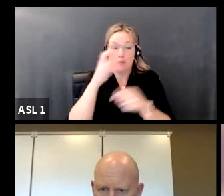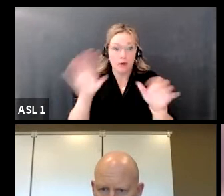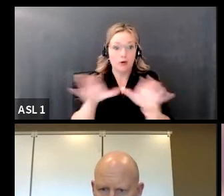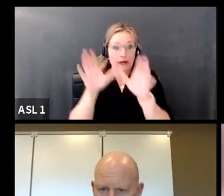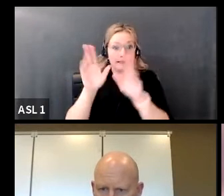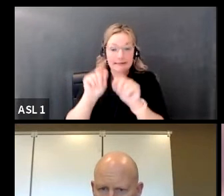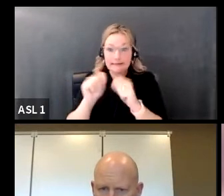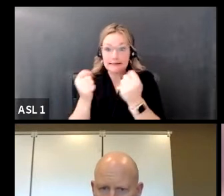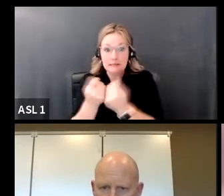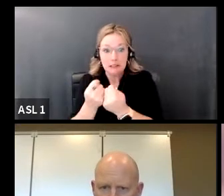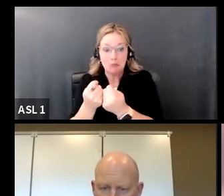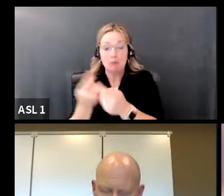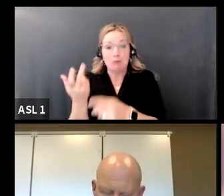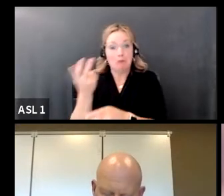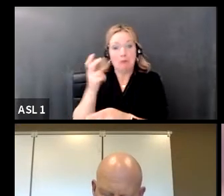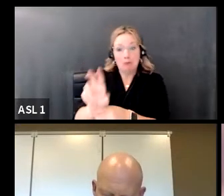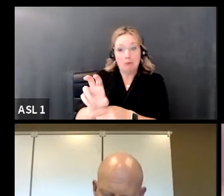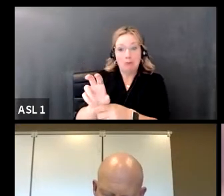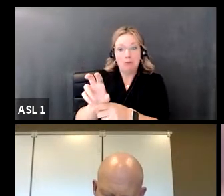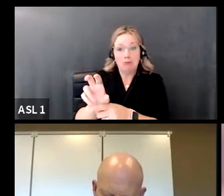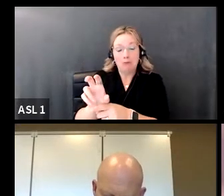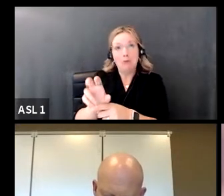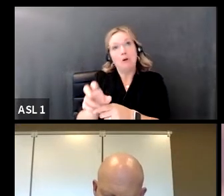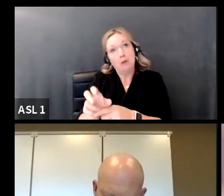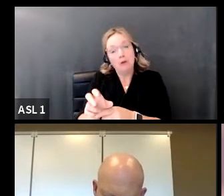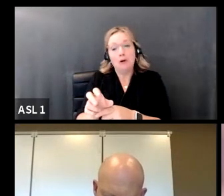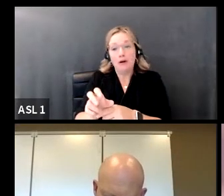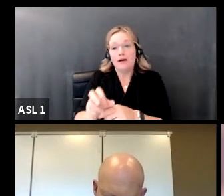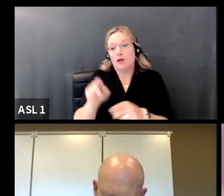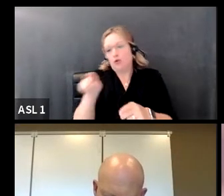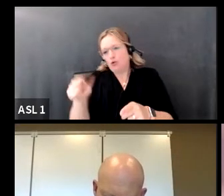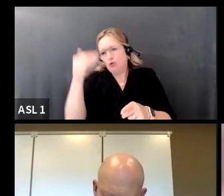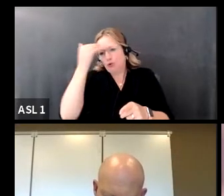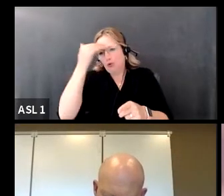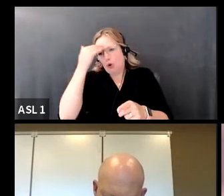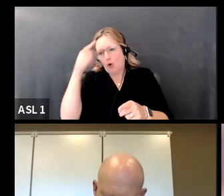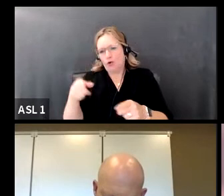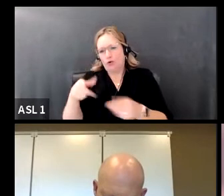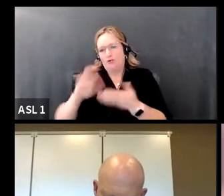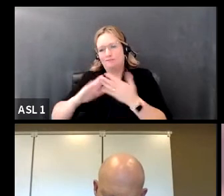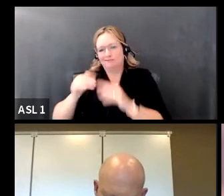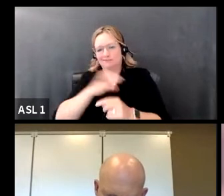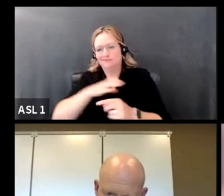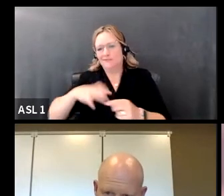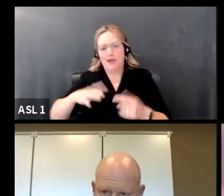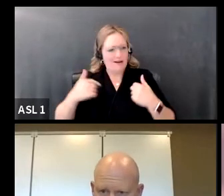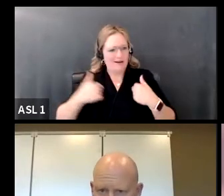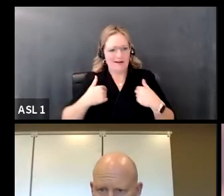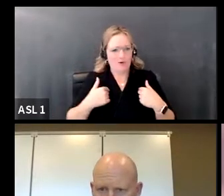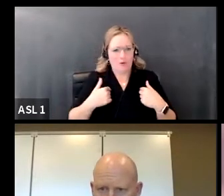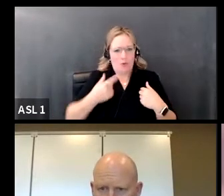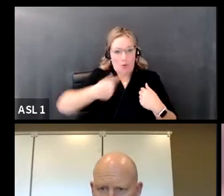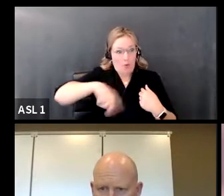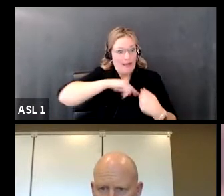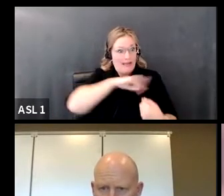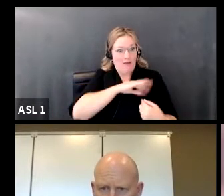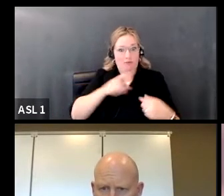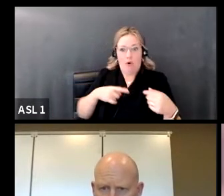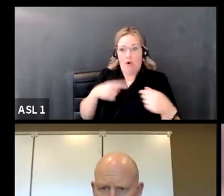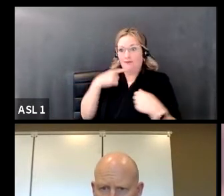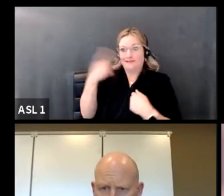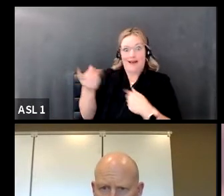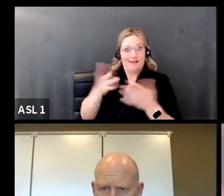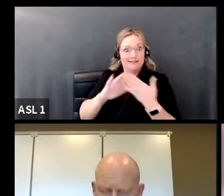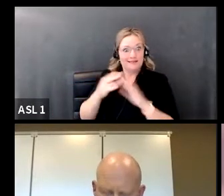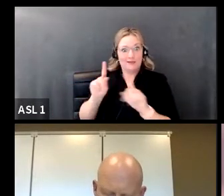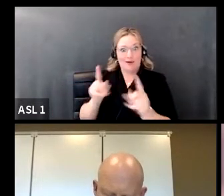and as you know as a city councillor um that we can't as a board direct where those funds go so i guess the question i have for